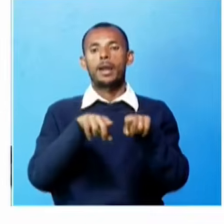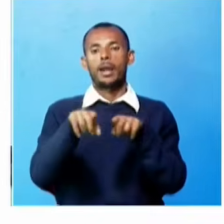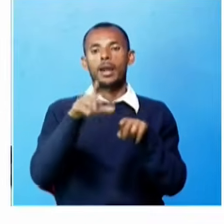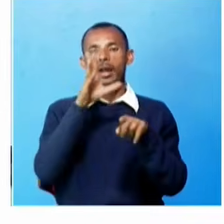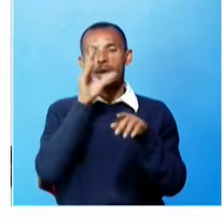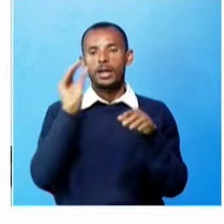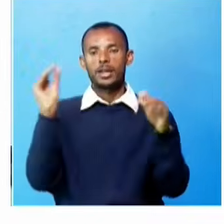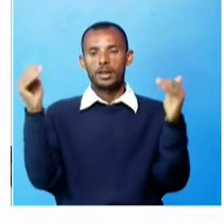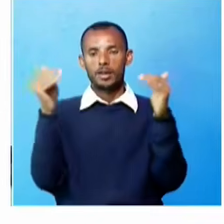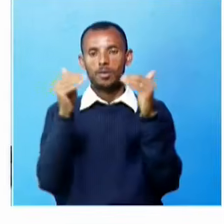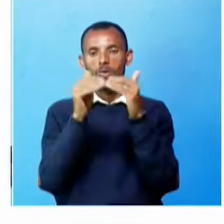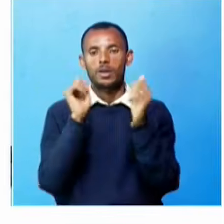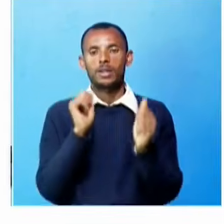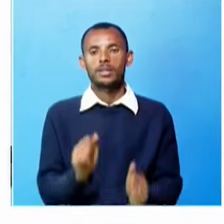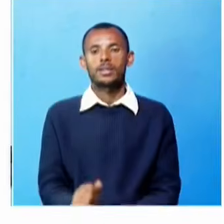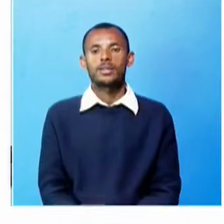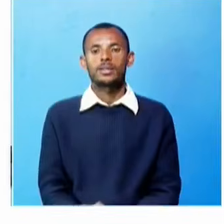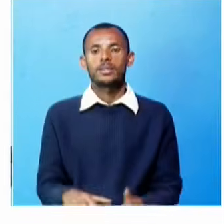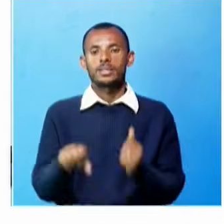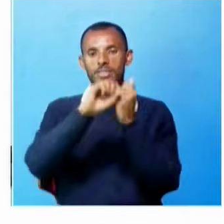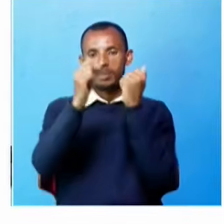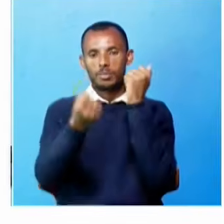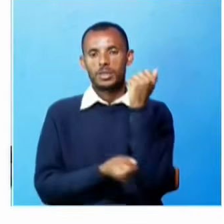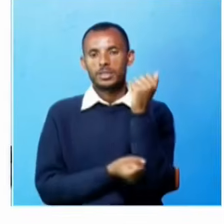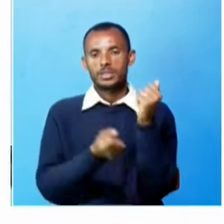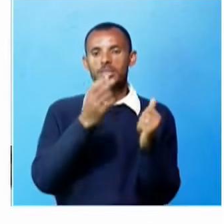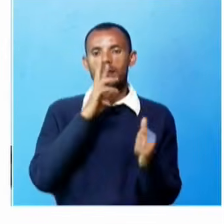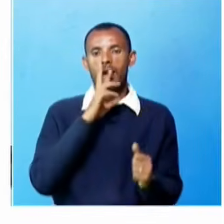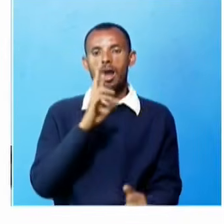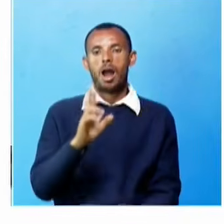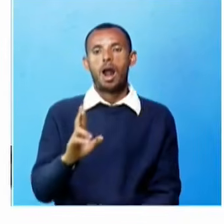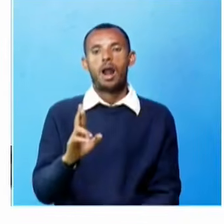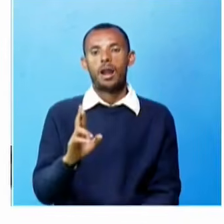congruent. Okay, the bases are